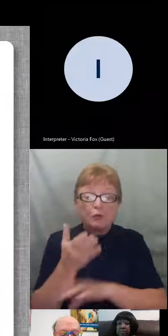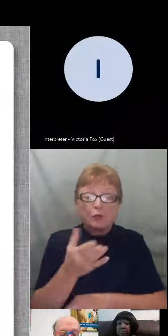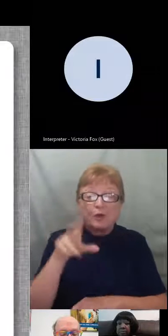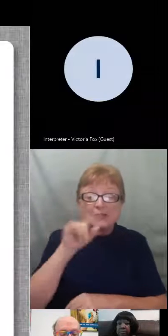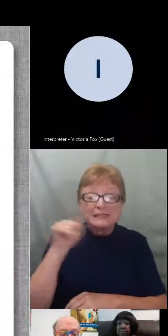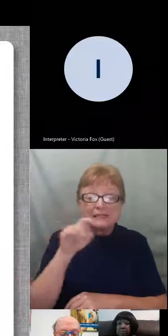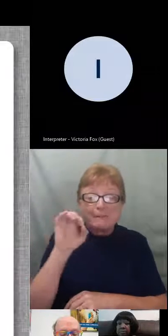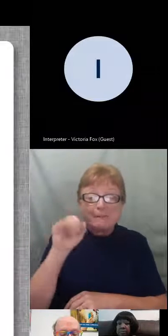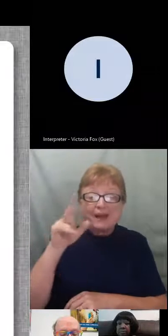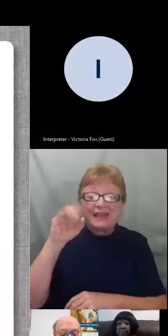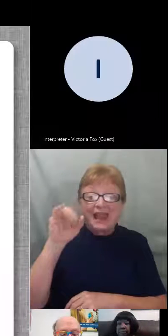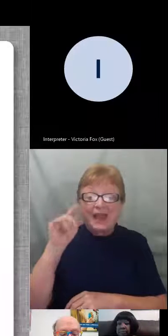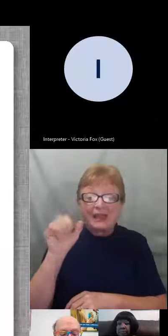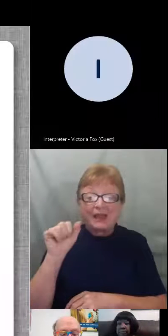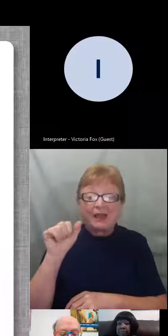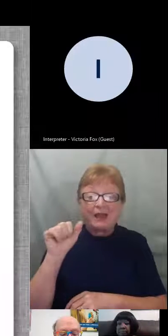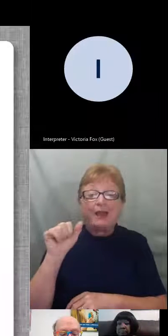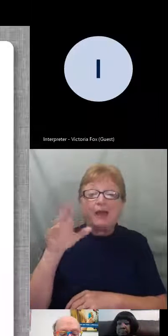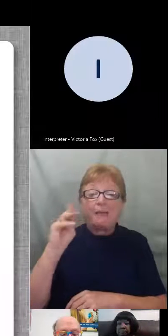zipdatamaps.com,